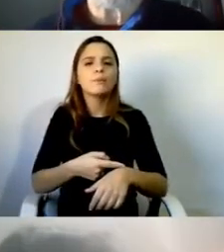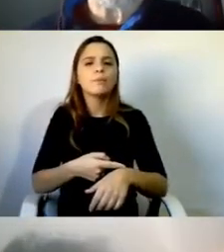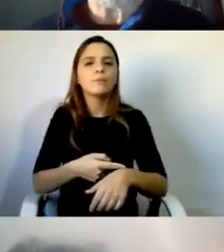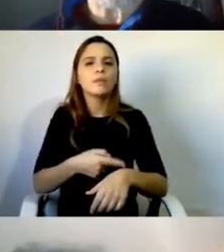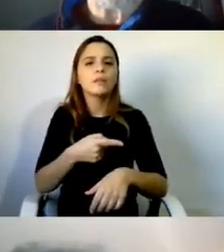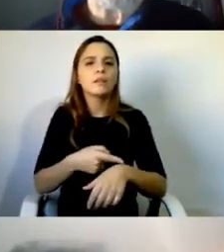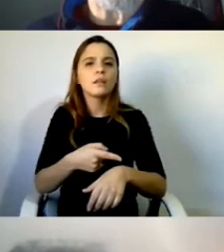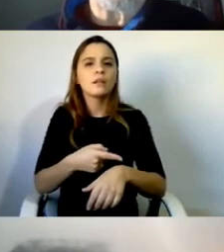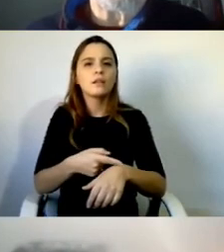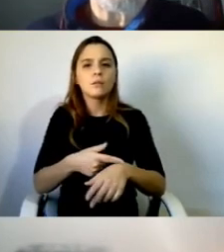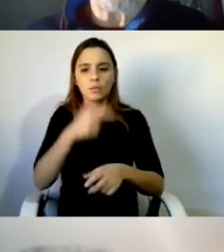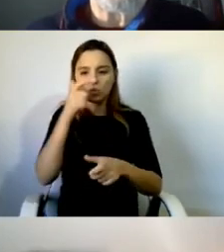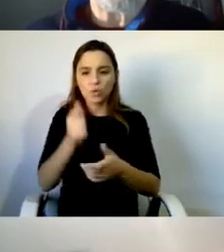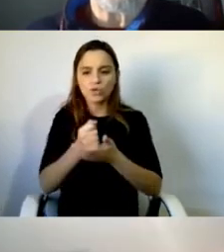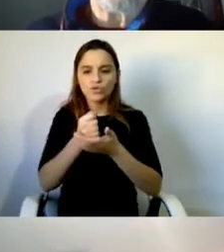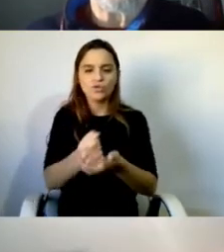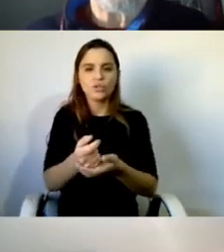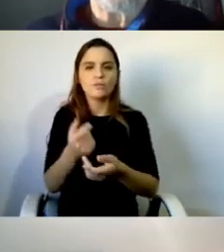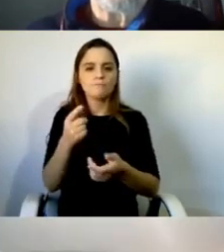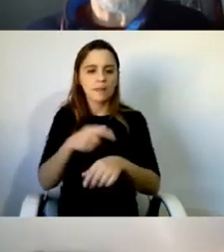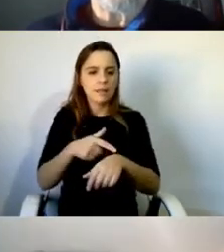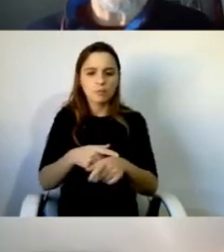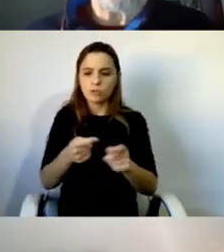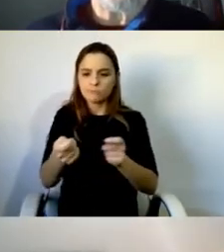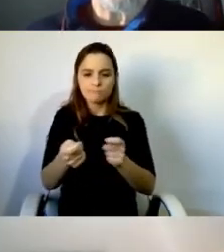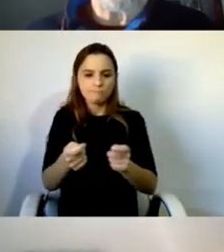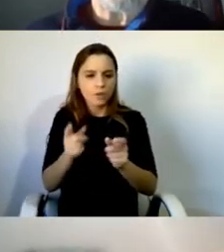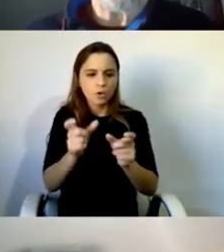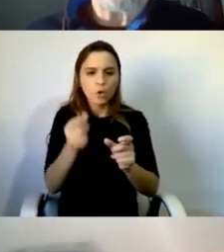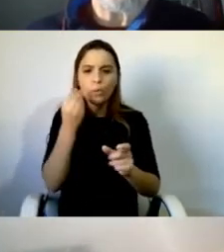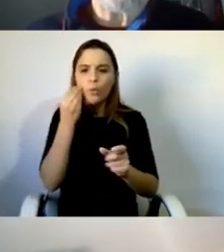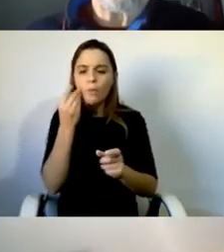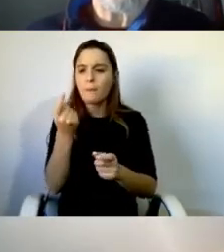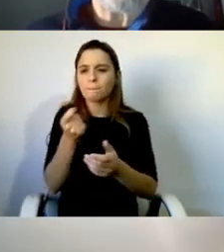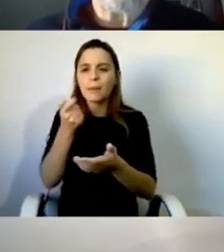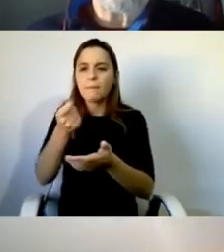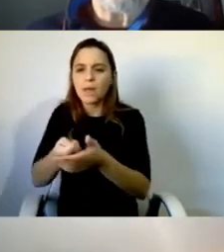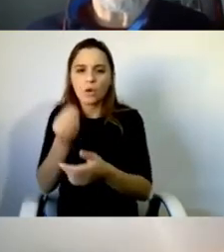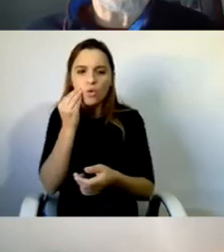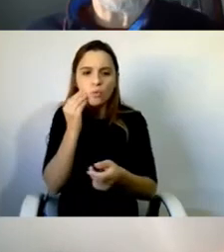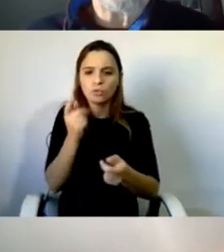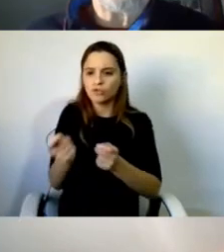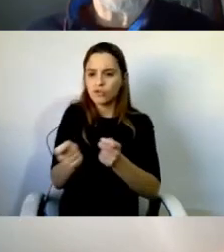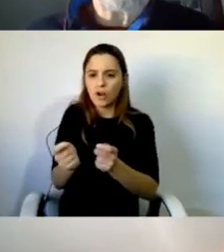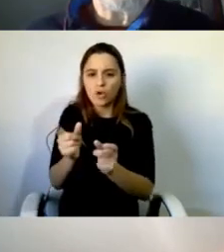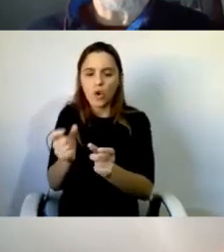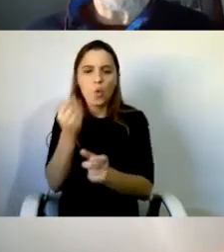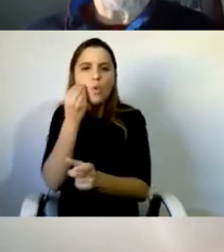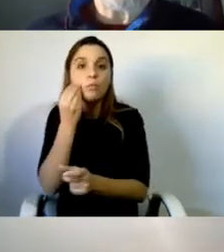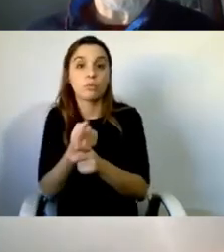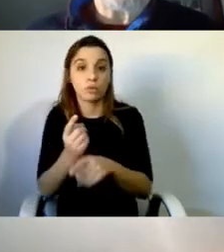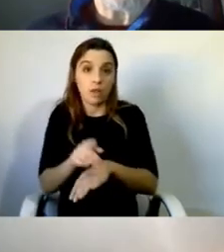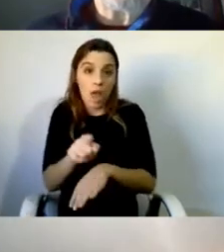the payments, etc., etc. Because this is a responsibility, as I mentioned in the beginning.